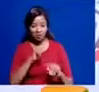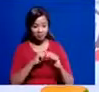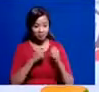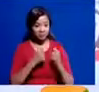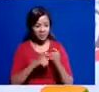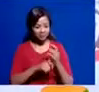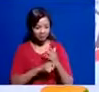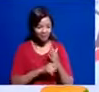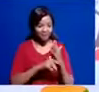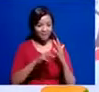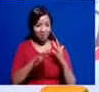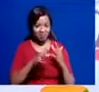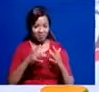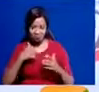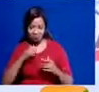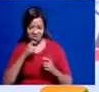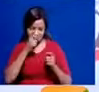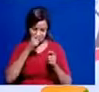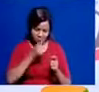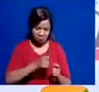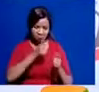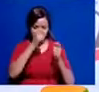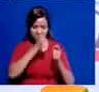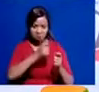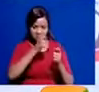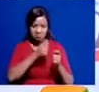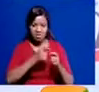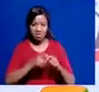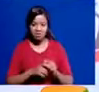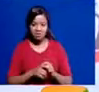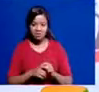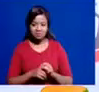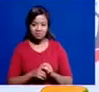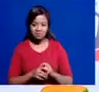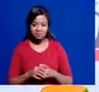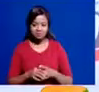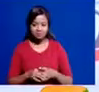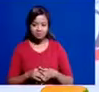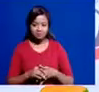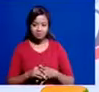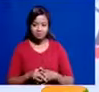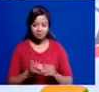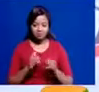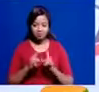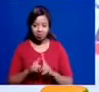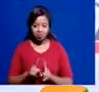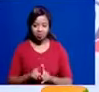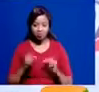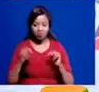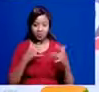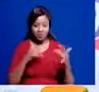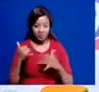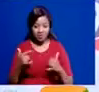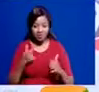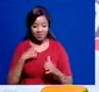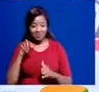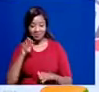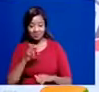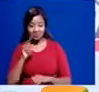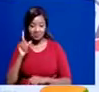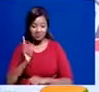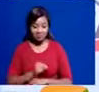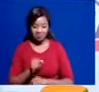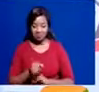we respect them, but that respect in the field of play, I think it's not something that we